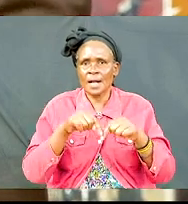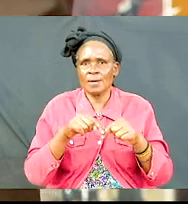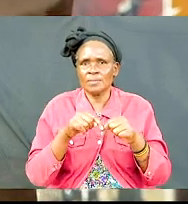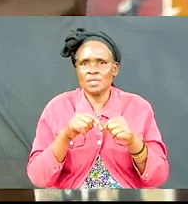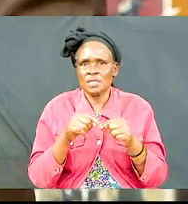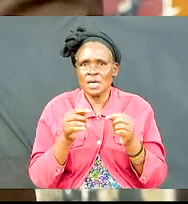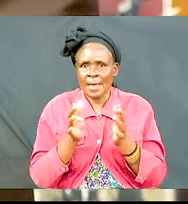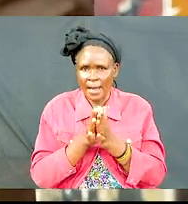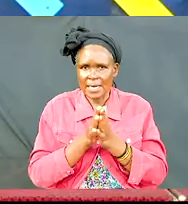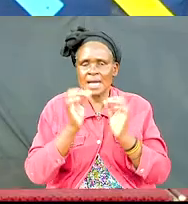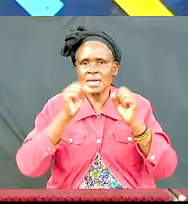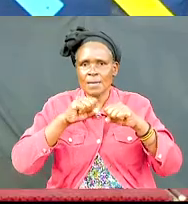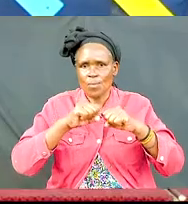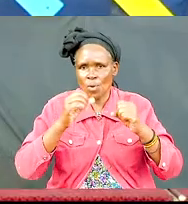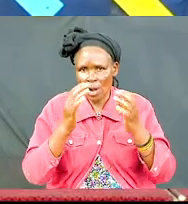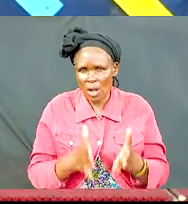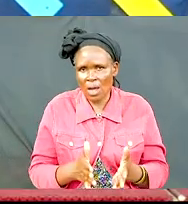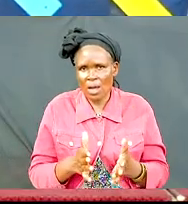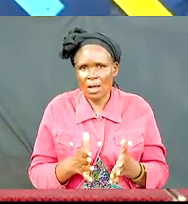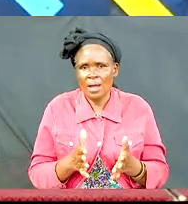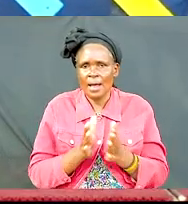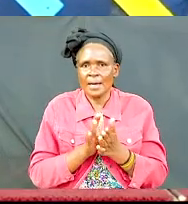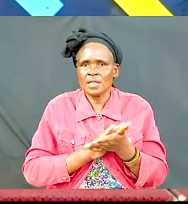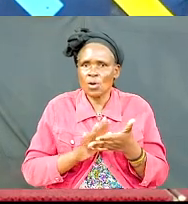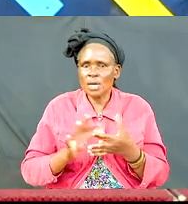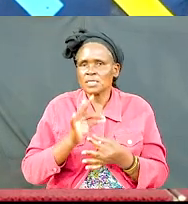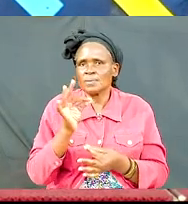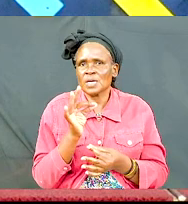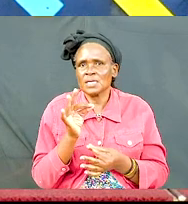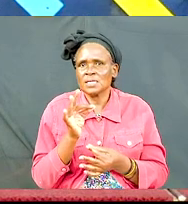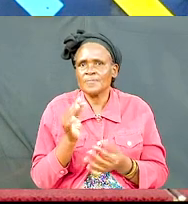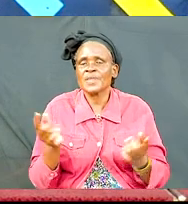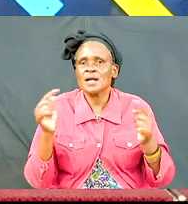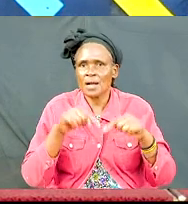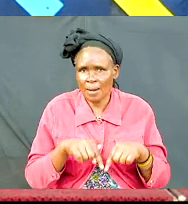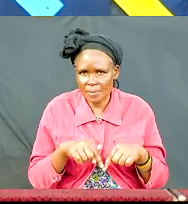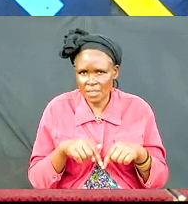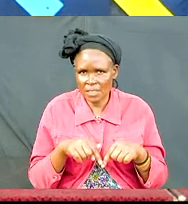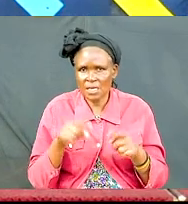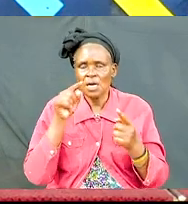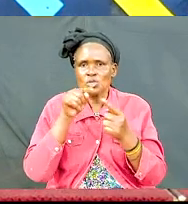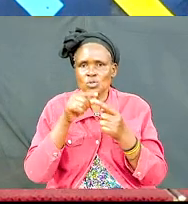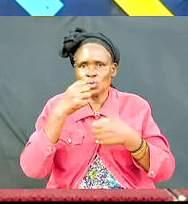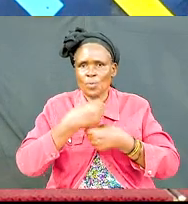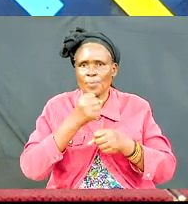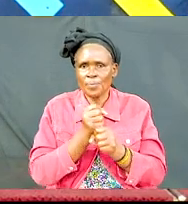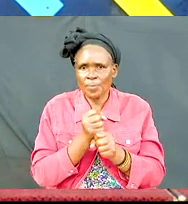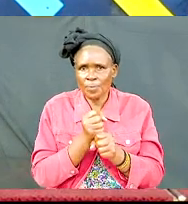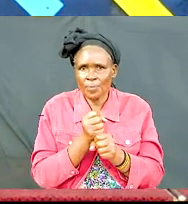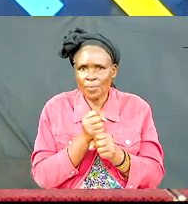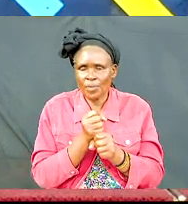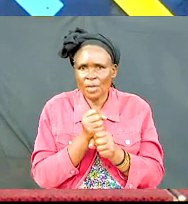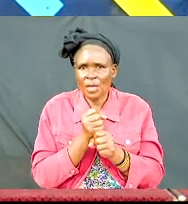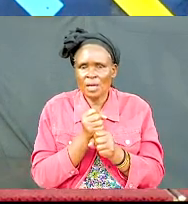as an enabler. The Holy Spirit come to make